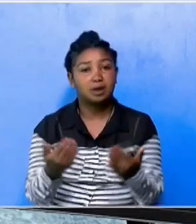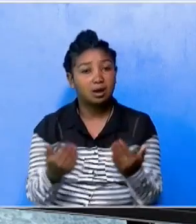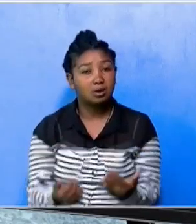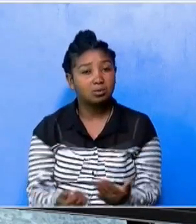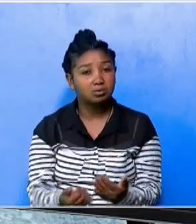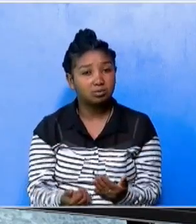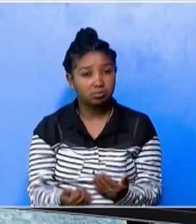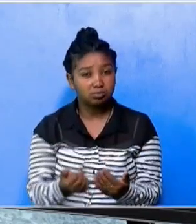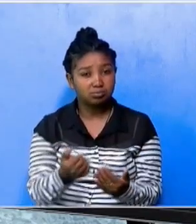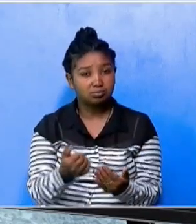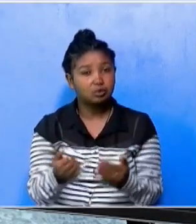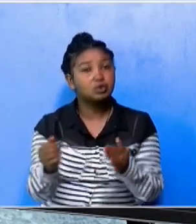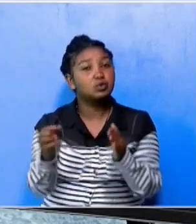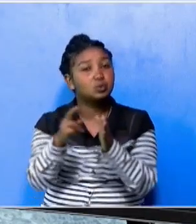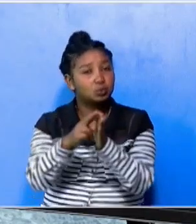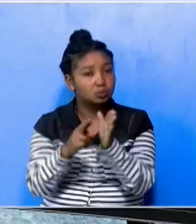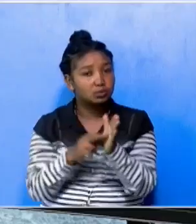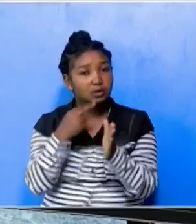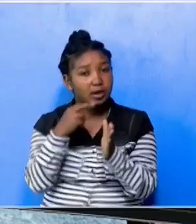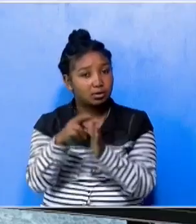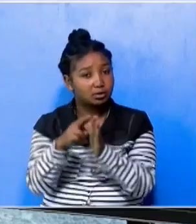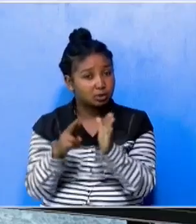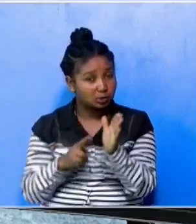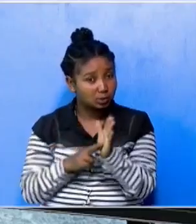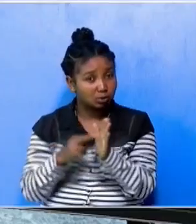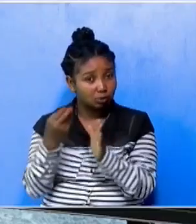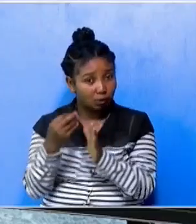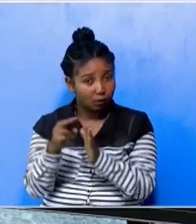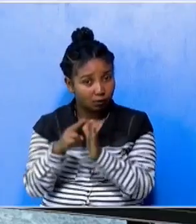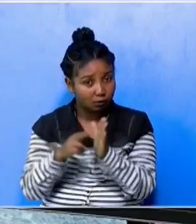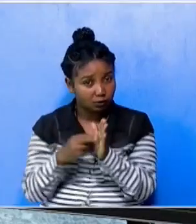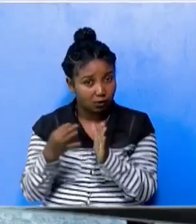say something about the rule. The rules of.